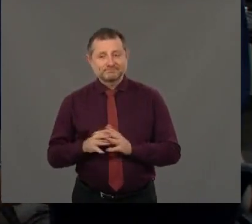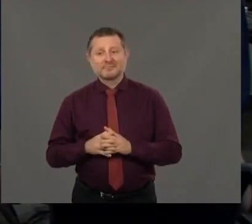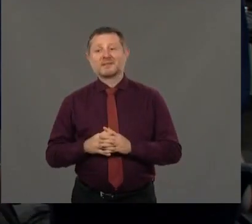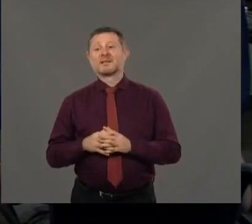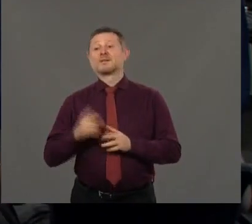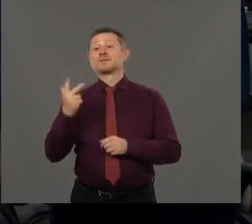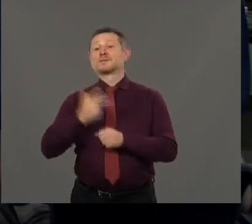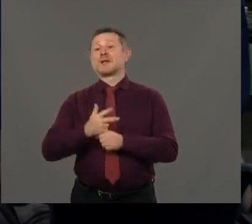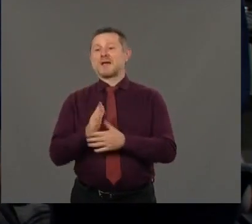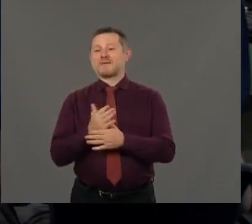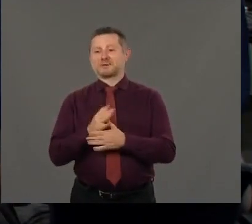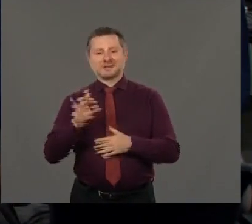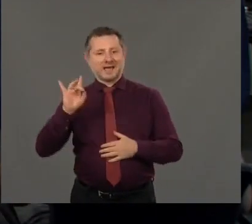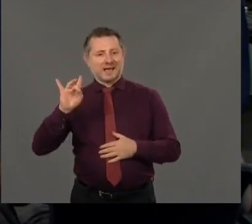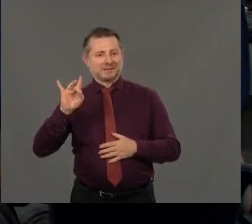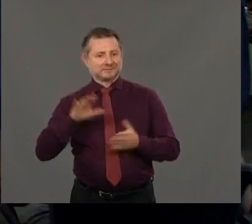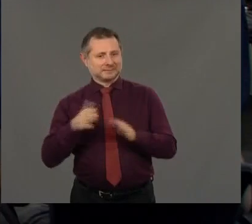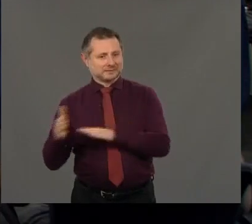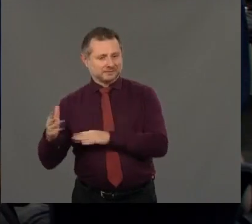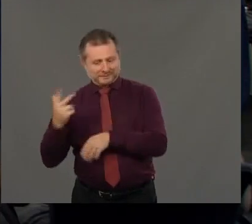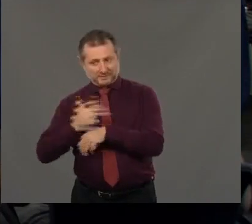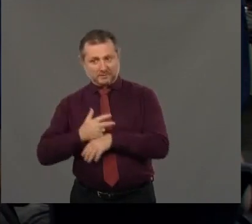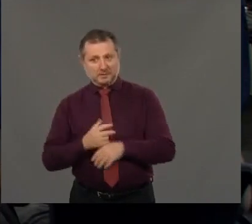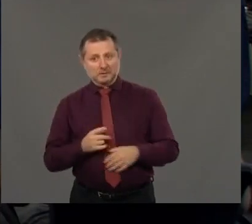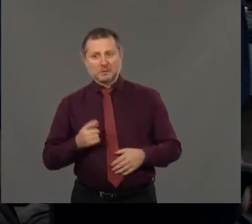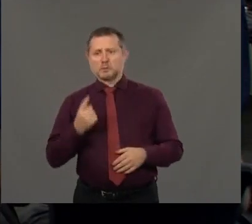right? Let's take one more.